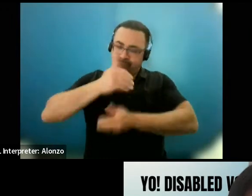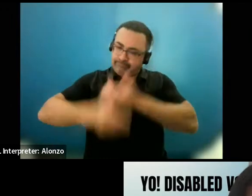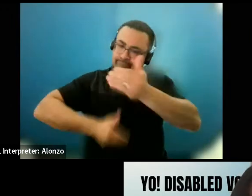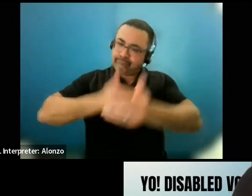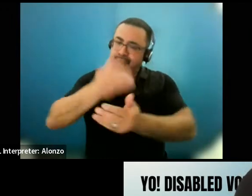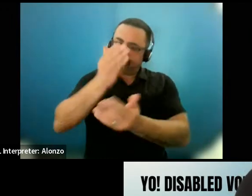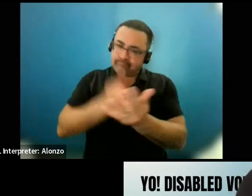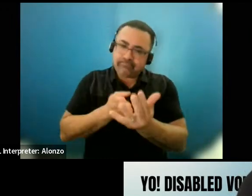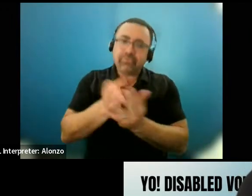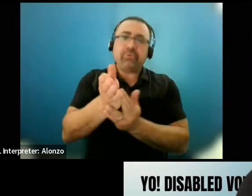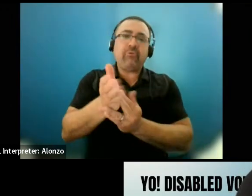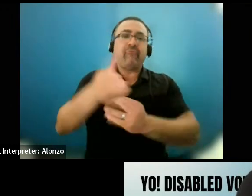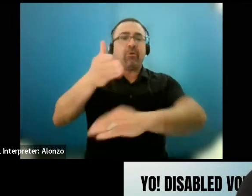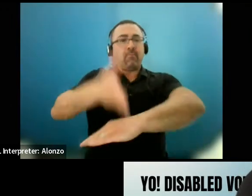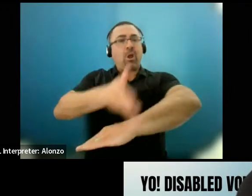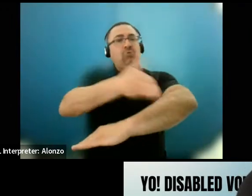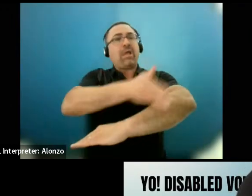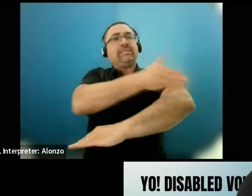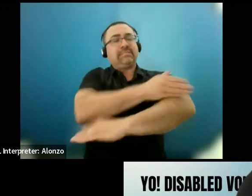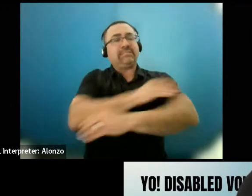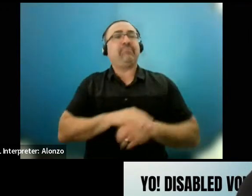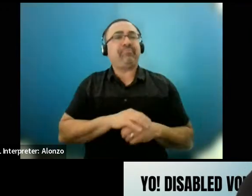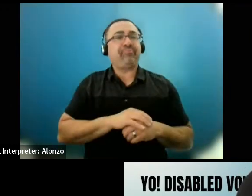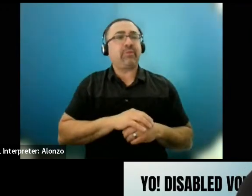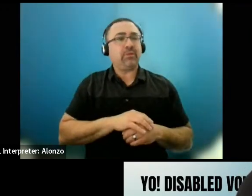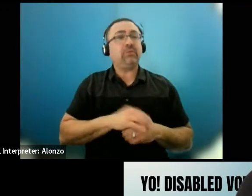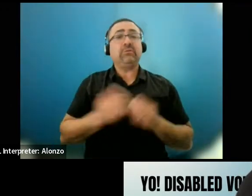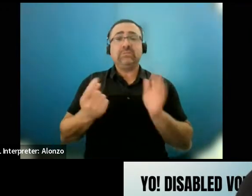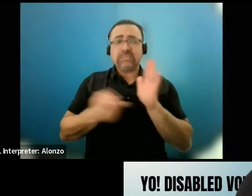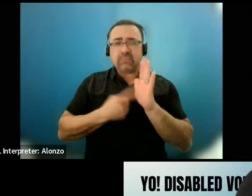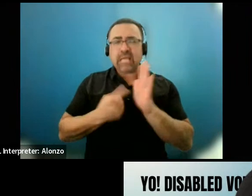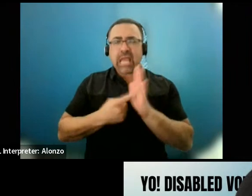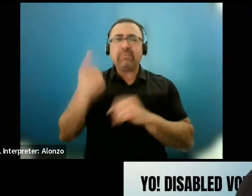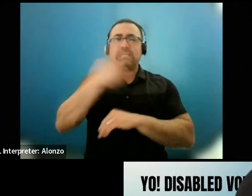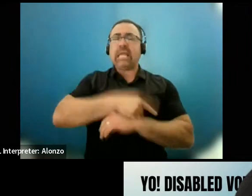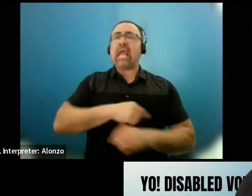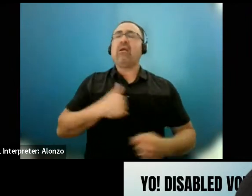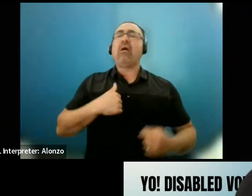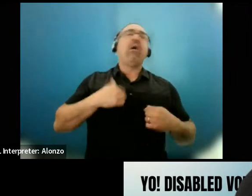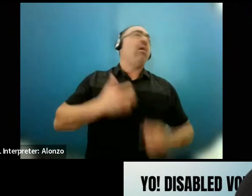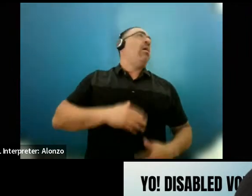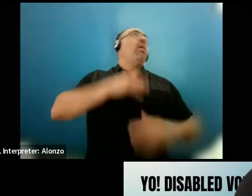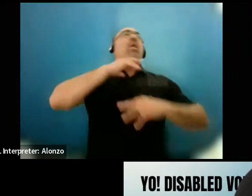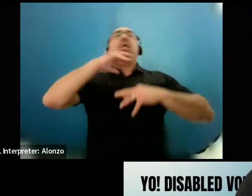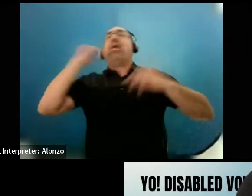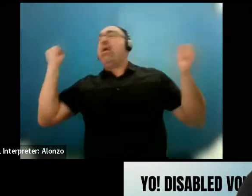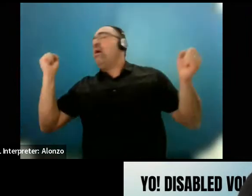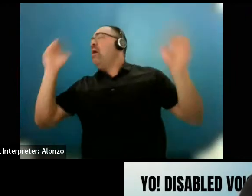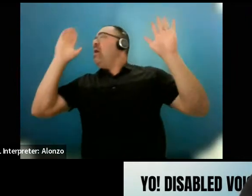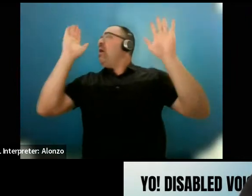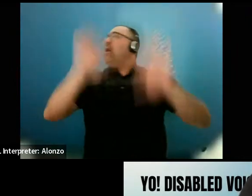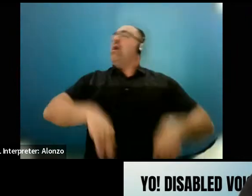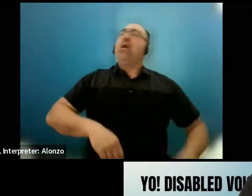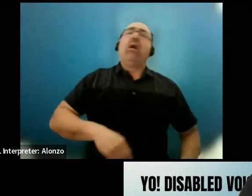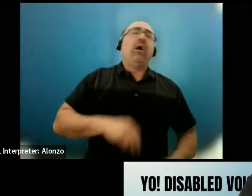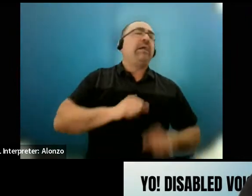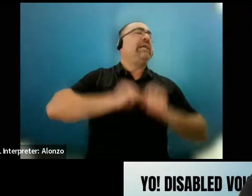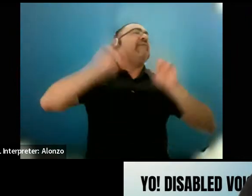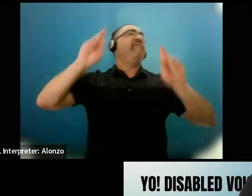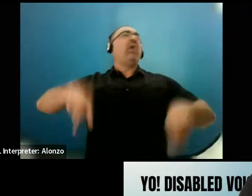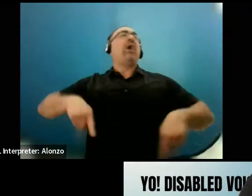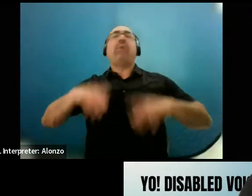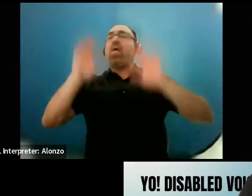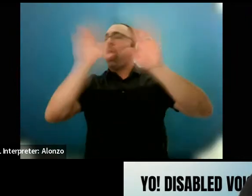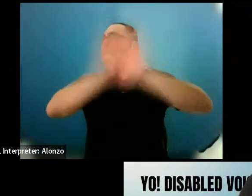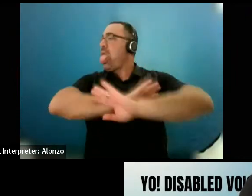some sort of progress. And there'll be days where you go, I'm done. I don't want to deal with that. I'm going to walk away. And